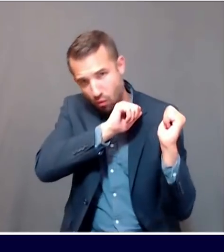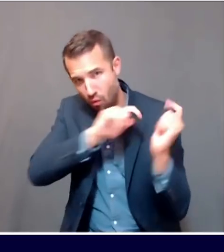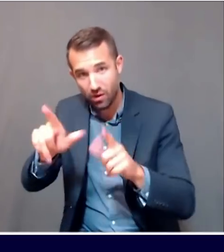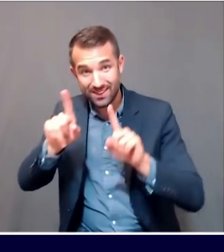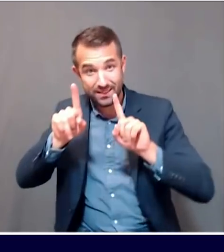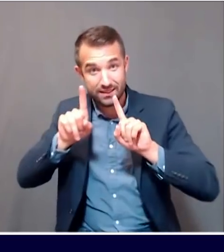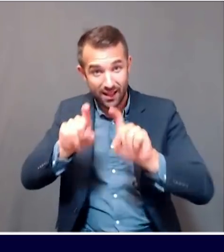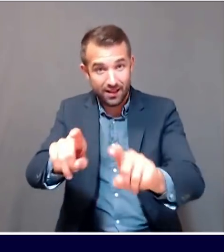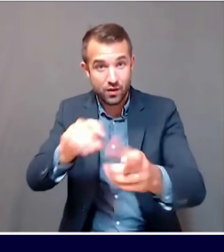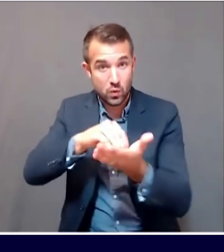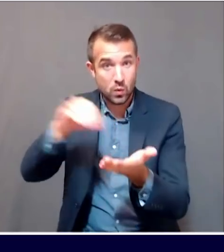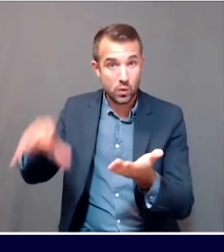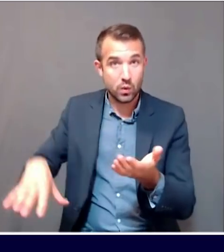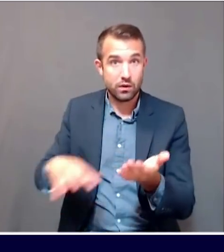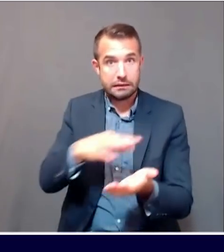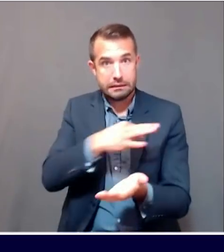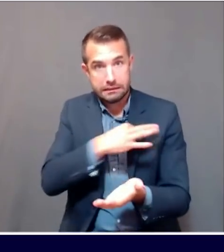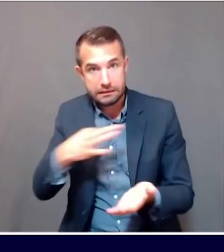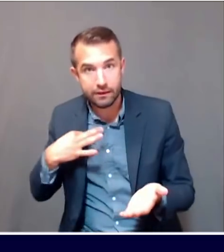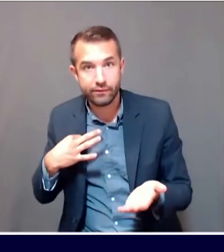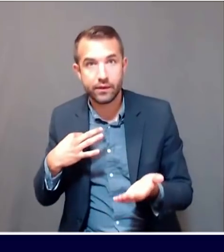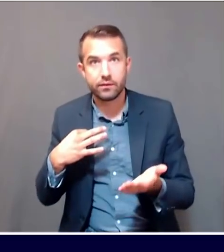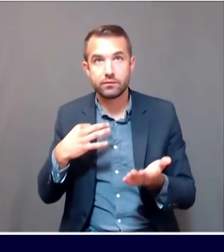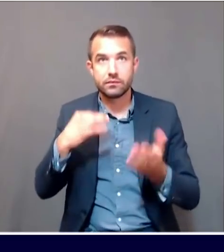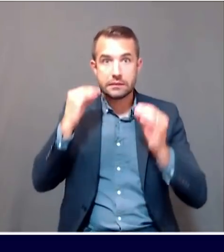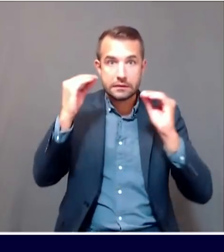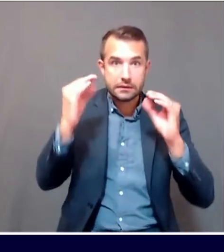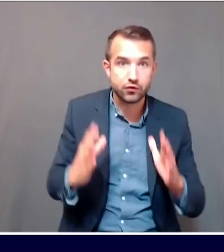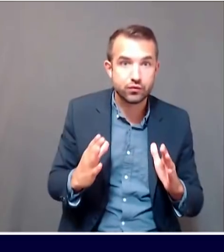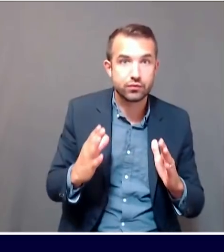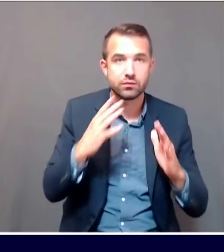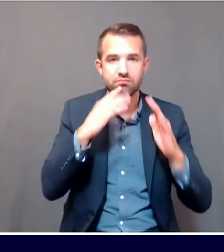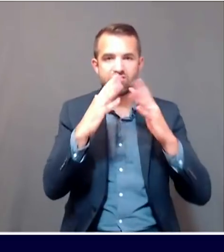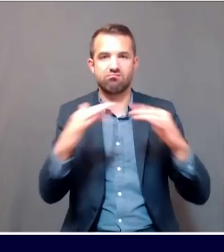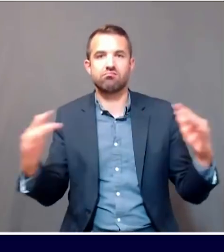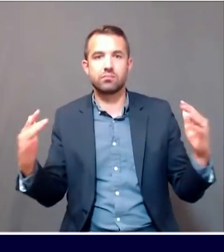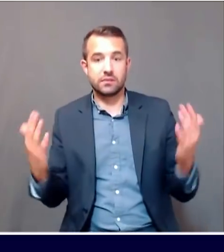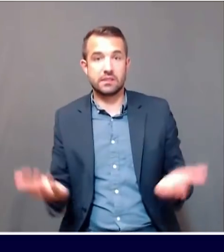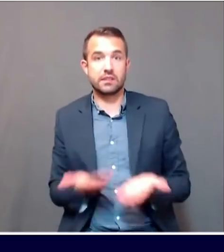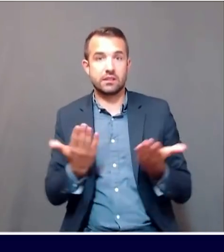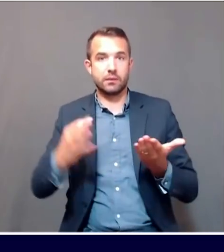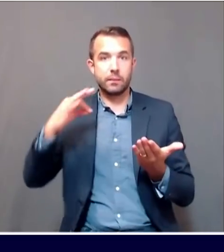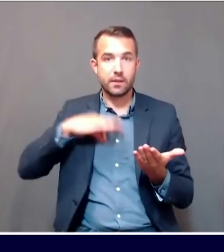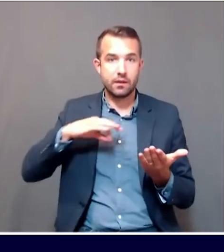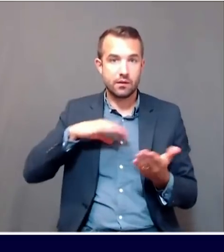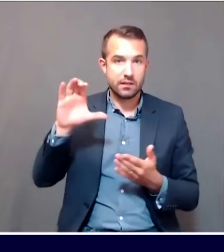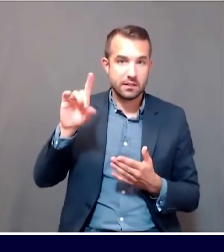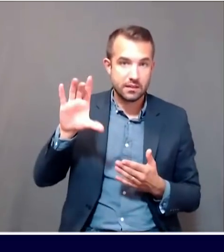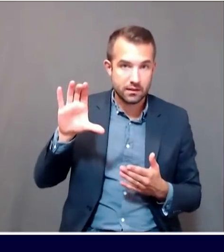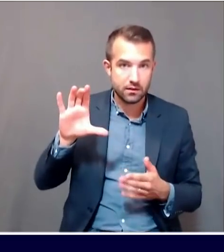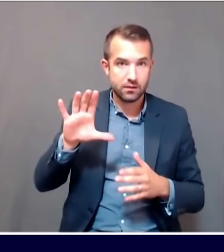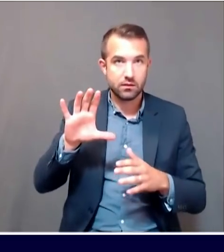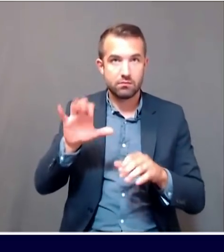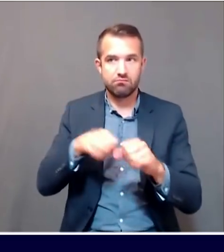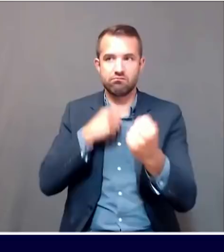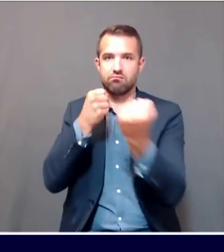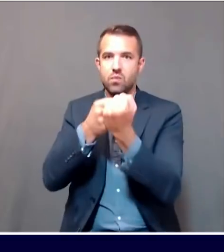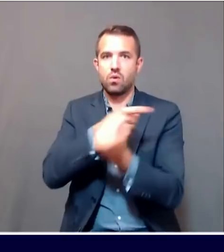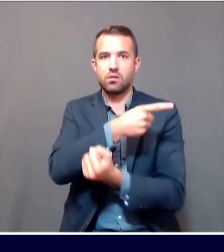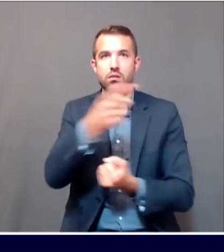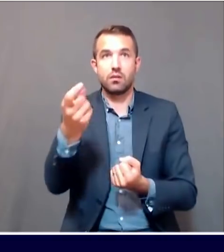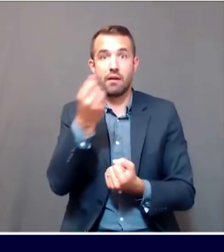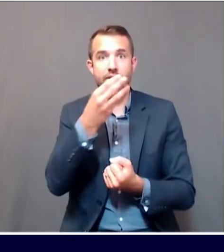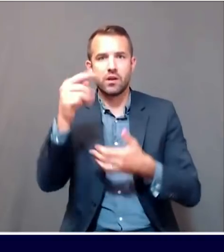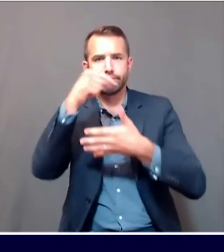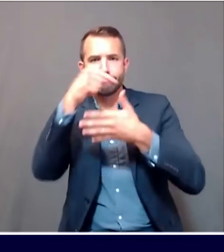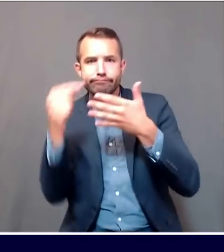body, their faculty, and their staff. We at Maine CDC are working with them on a couple of things. The first is to make sure that those